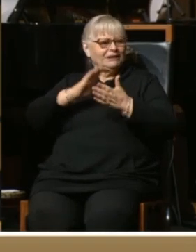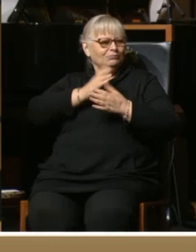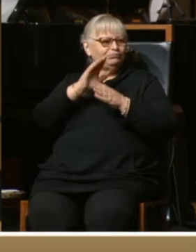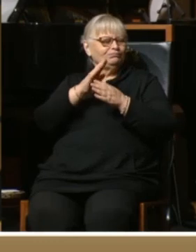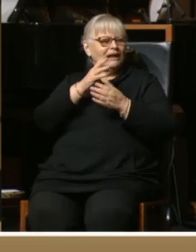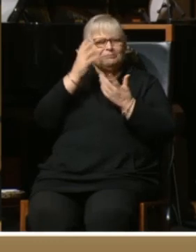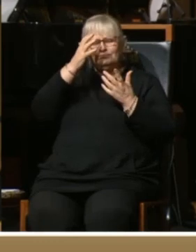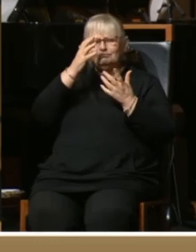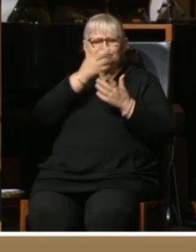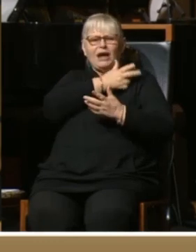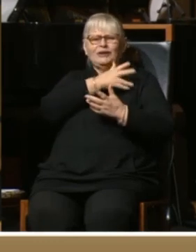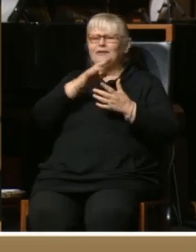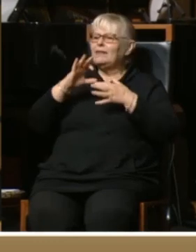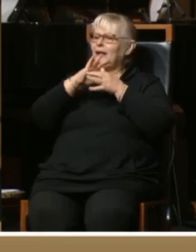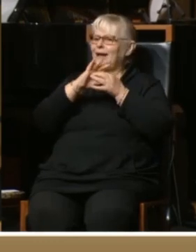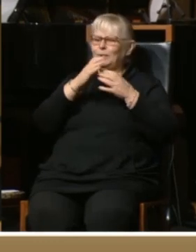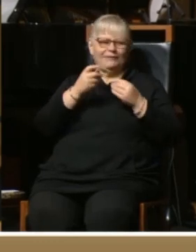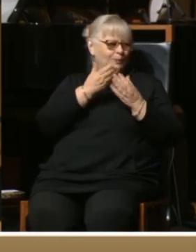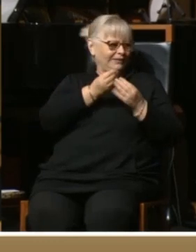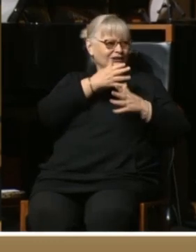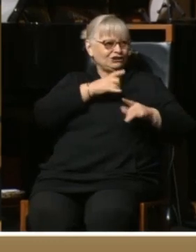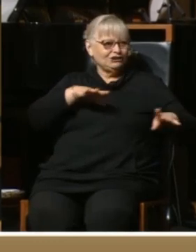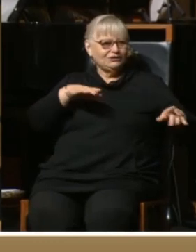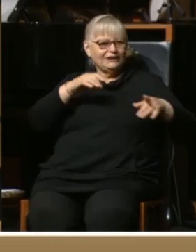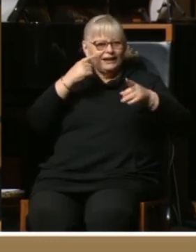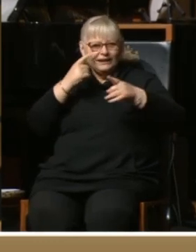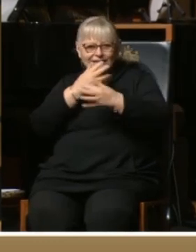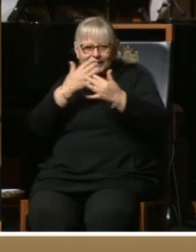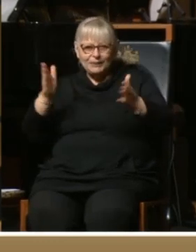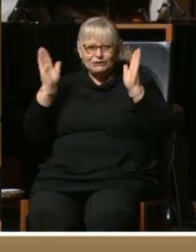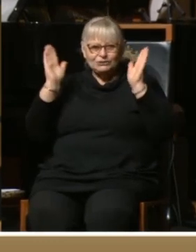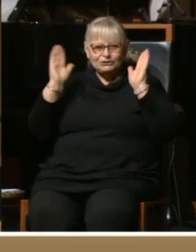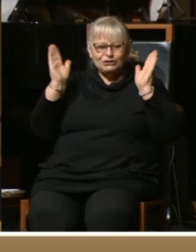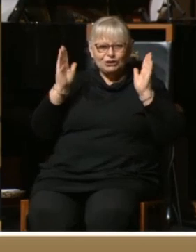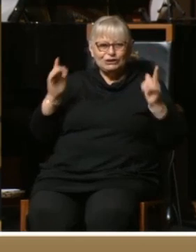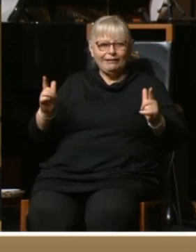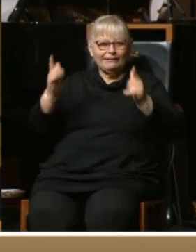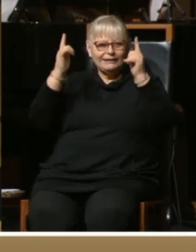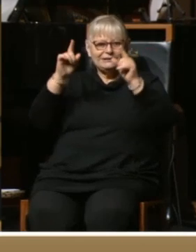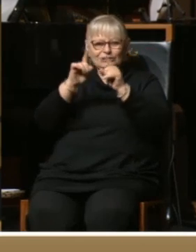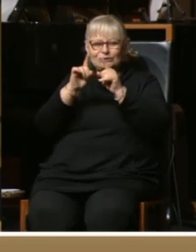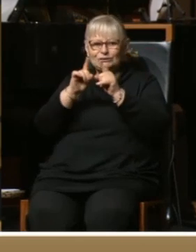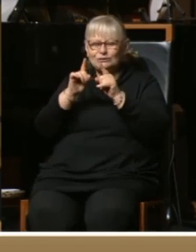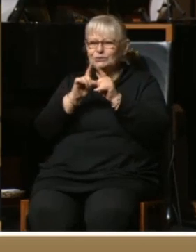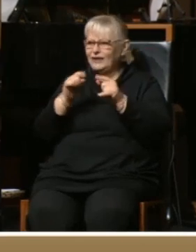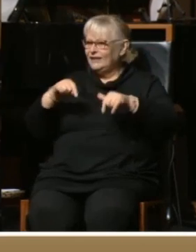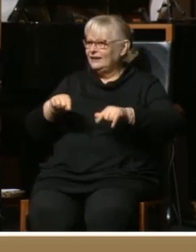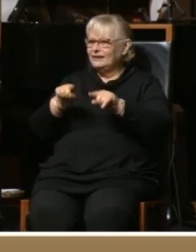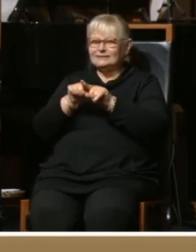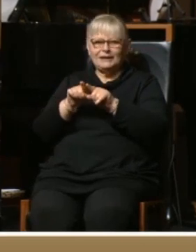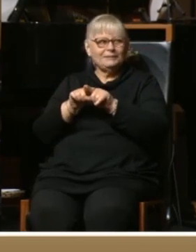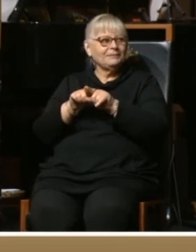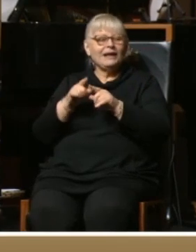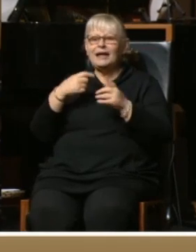House. And I recognise our multi-faith leaders that are here joining us today at this special occasion, and